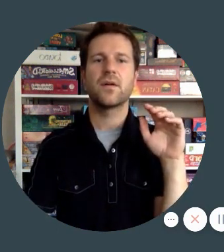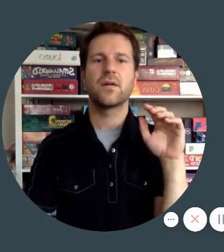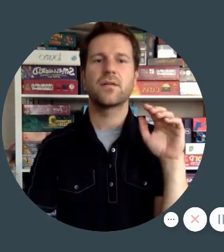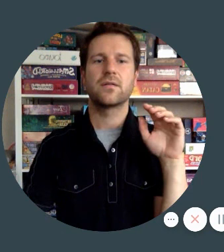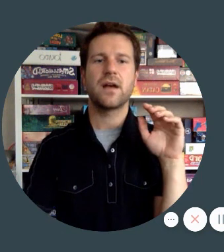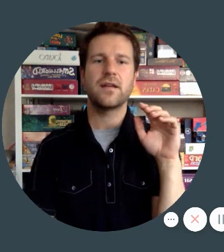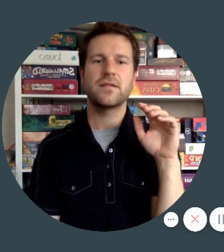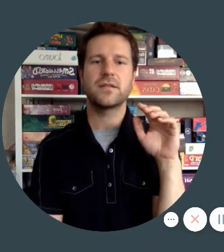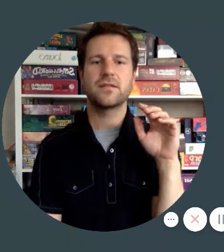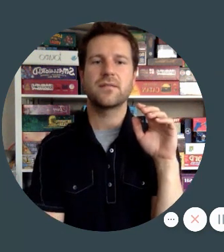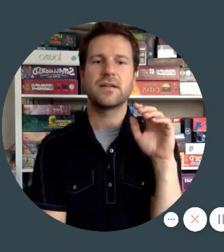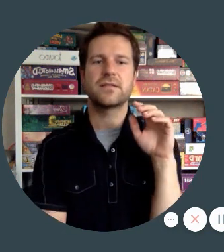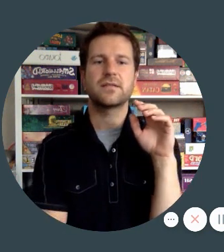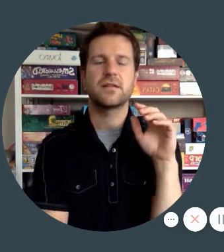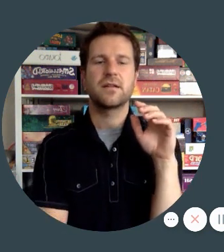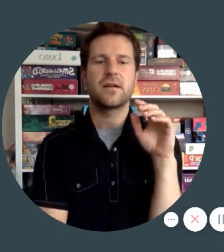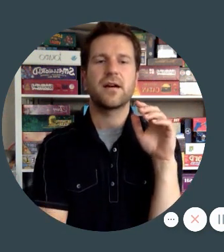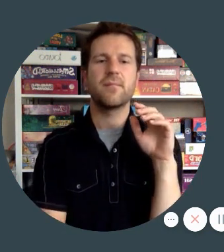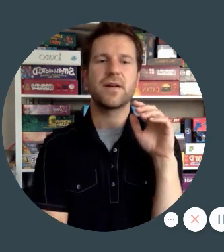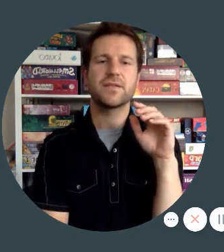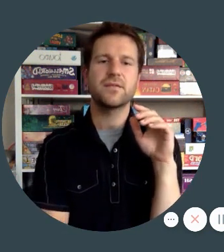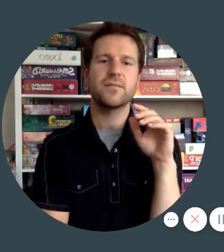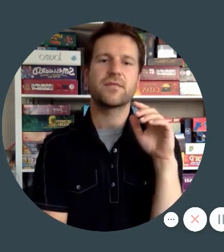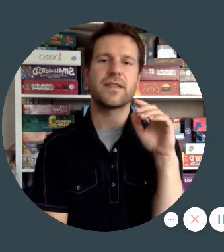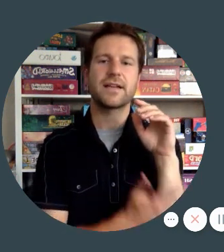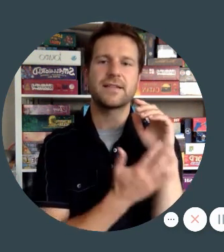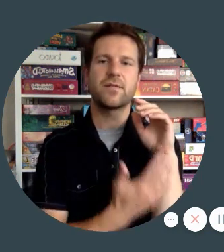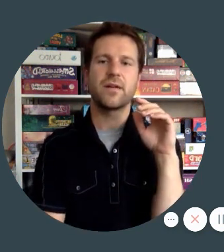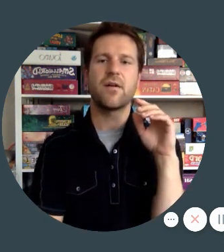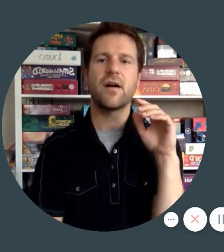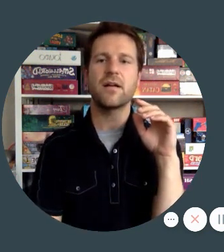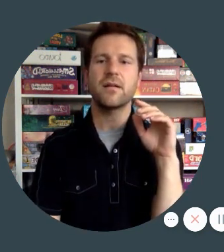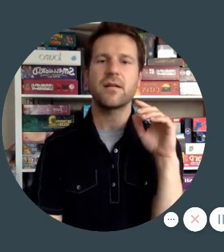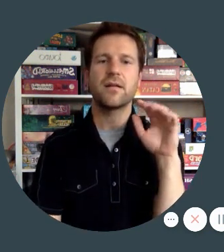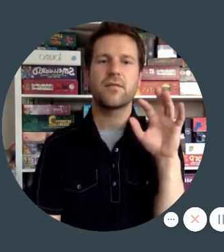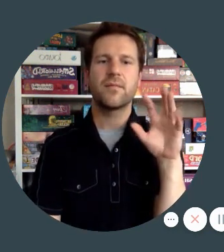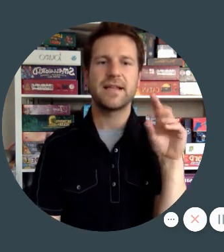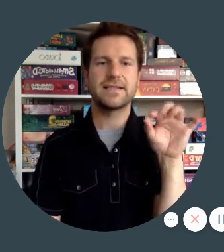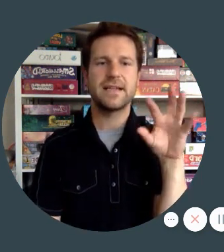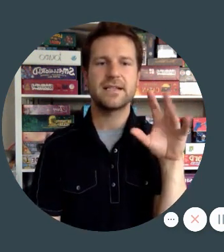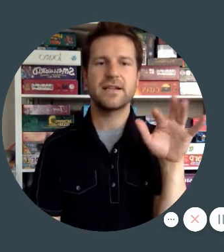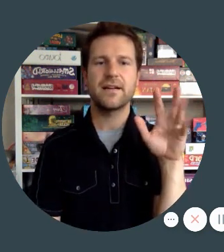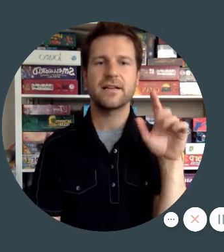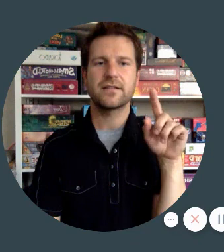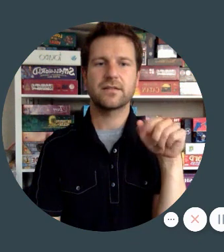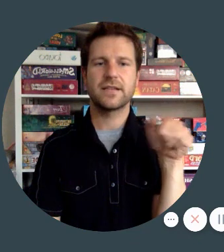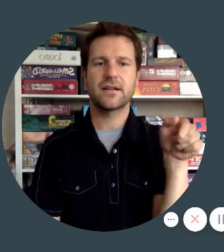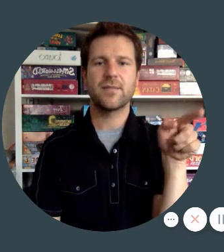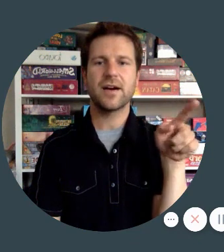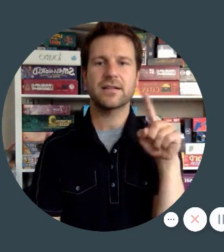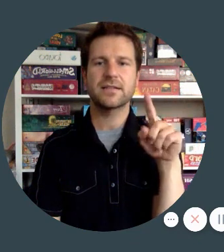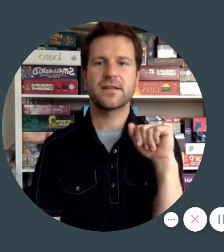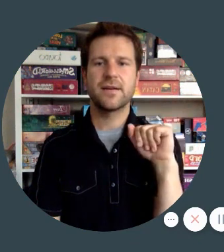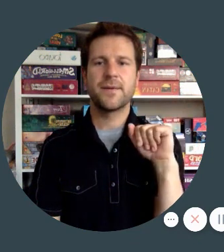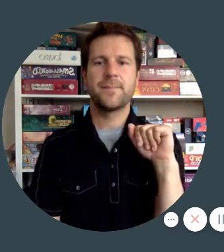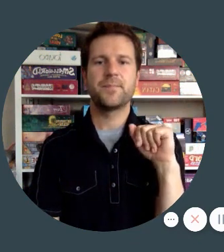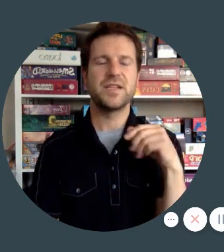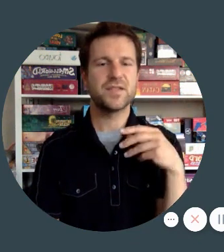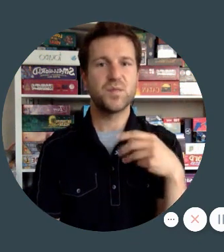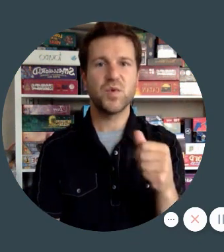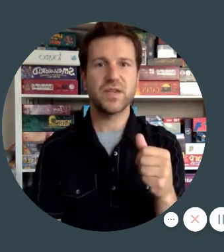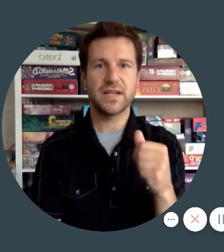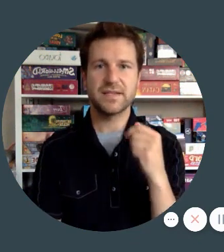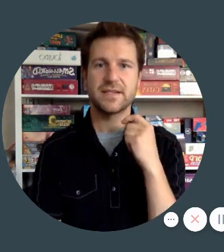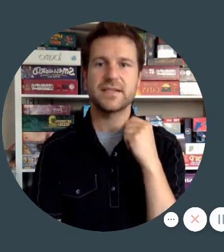so not using too much muscle, but relaxing where you are. Remain stationary in your little ticker box.